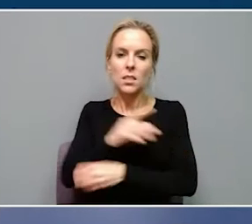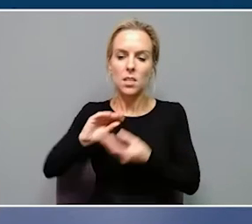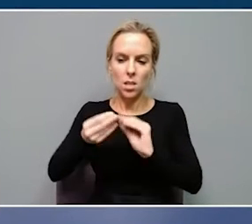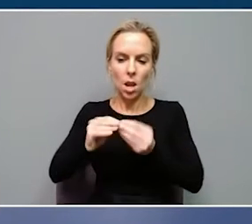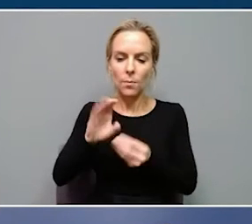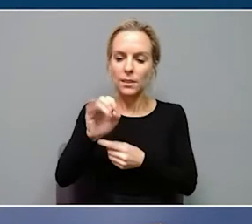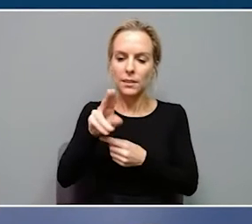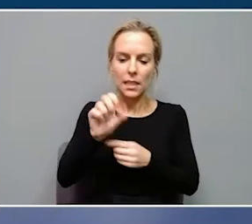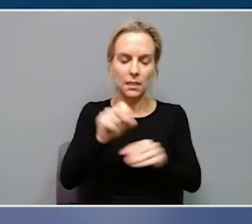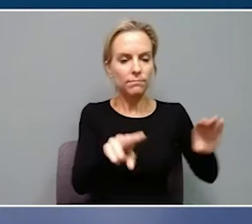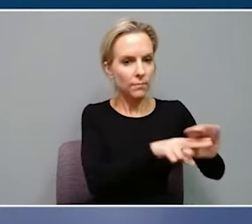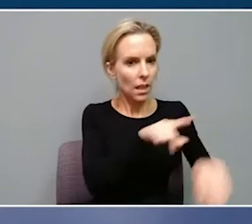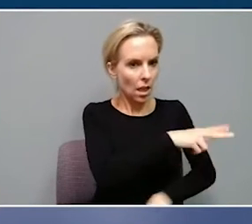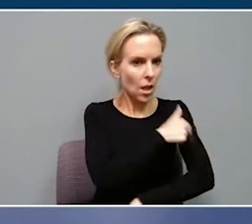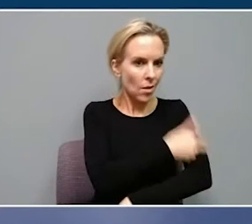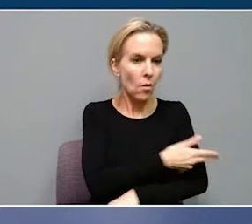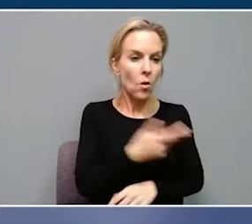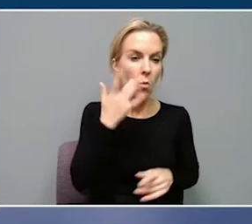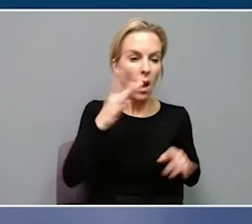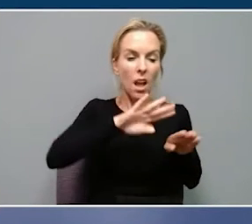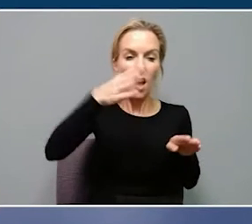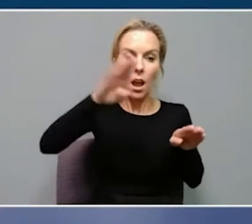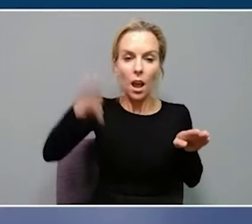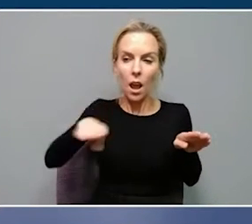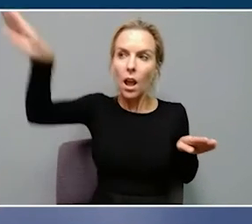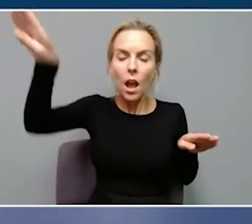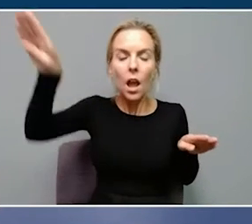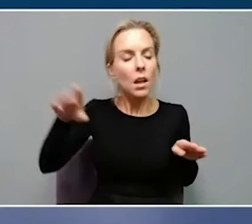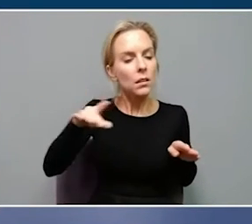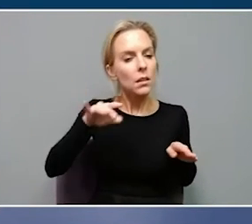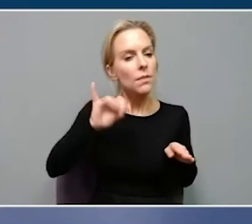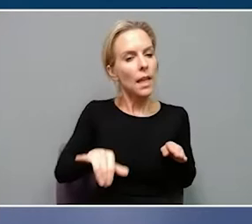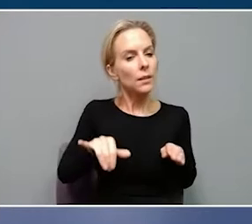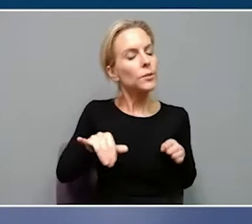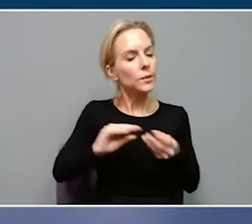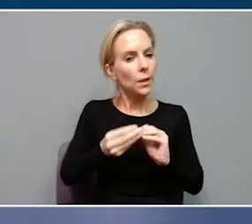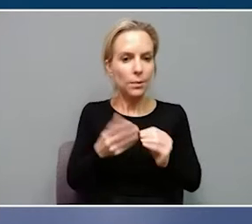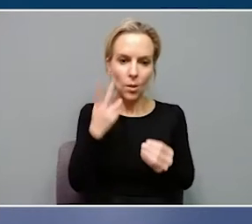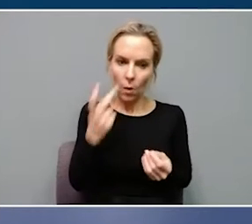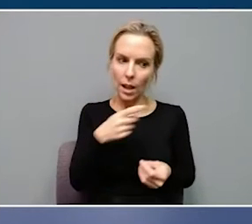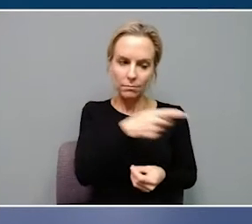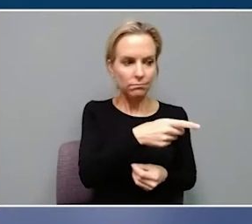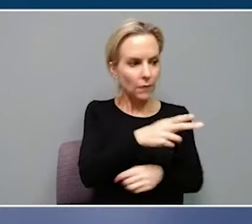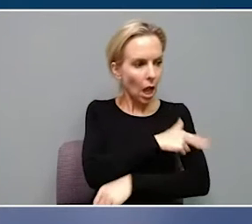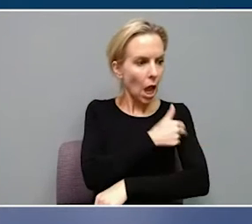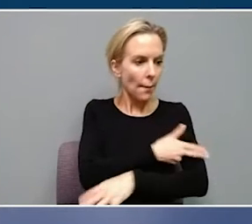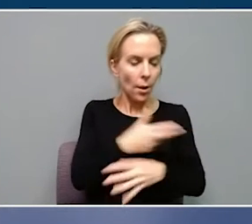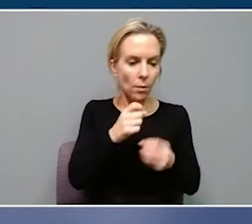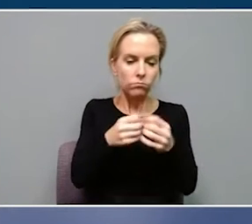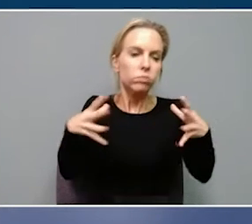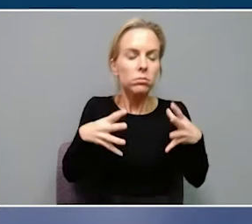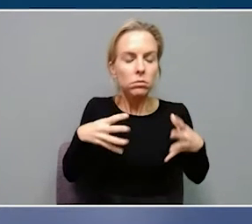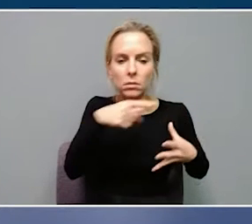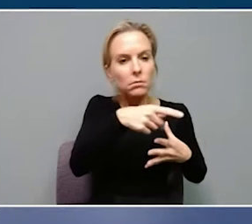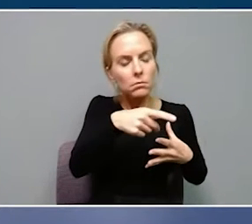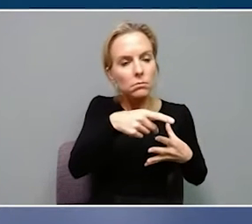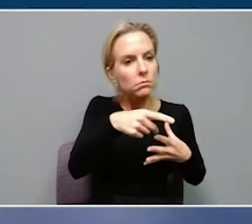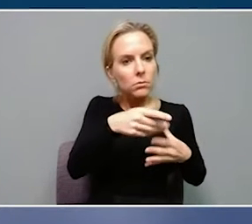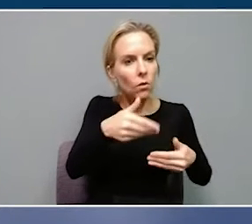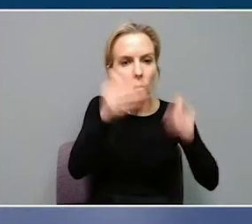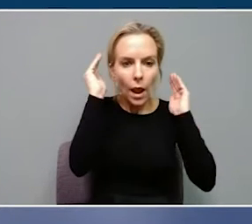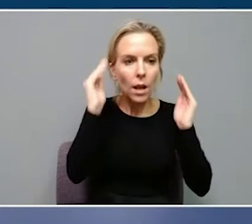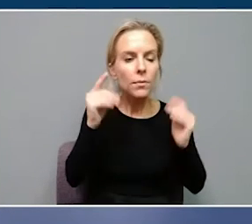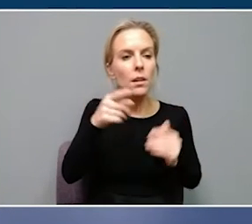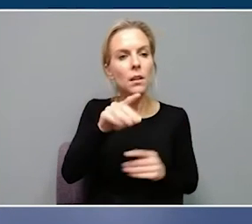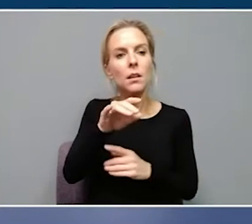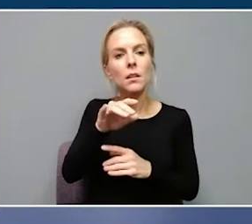As hospitals around Kentucky continue to be overwhelmed by the latest surge of coronavirus cases, Governor Andy Beshear says the state is working to